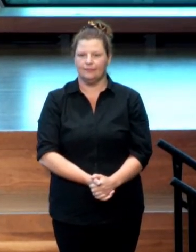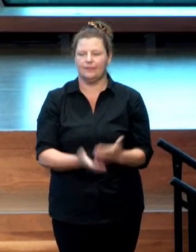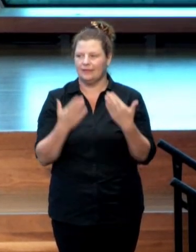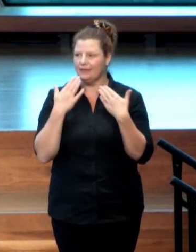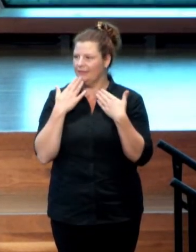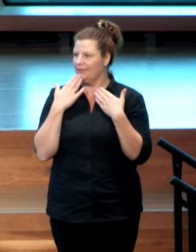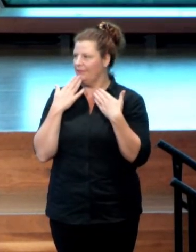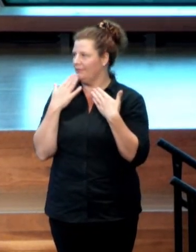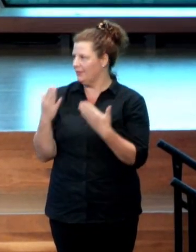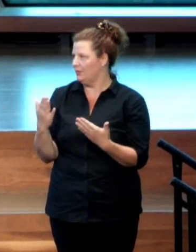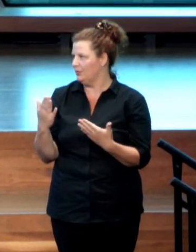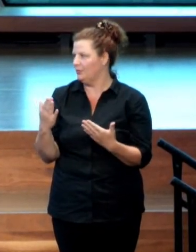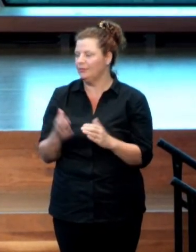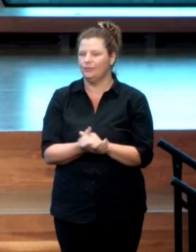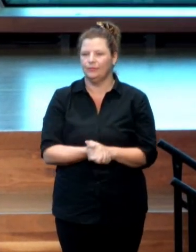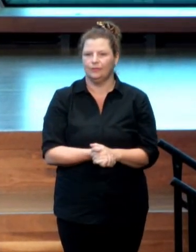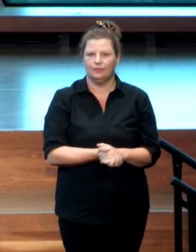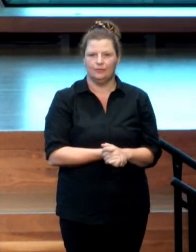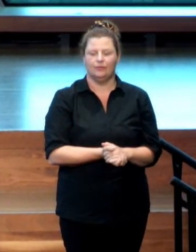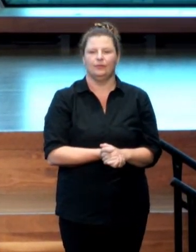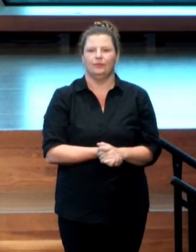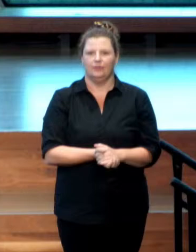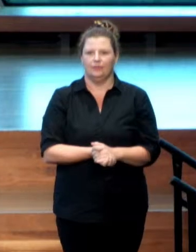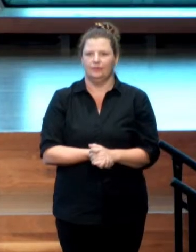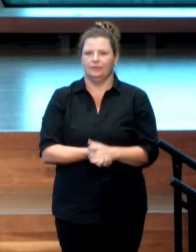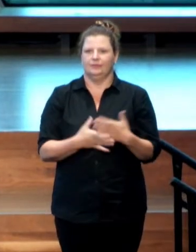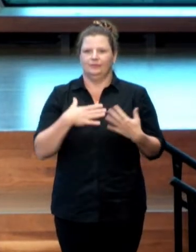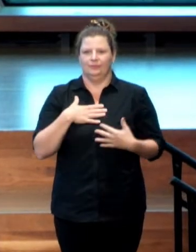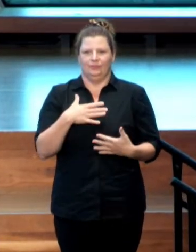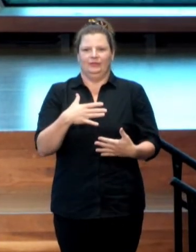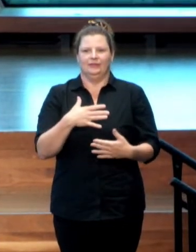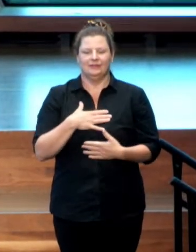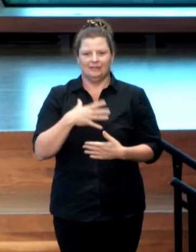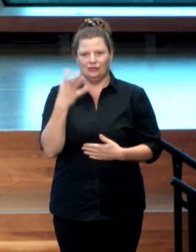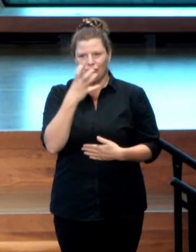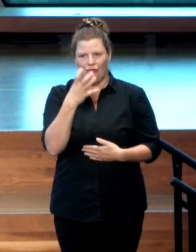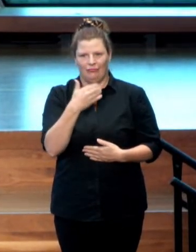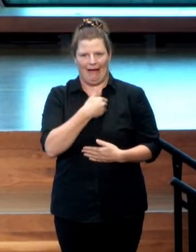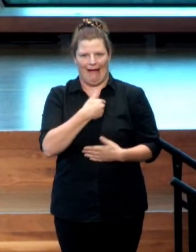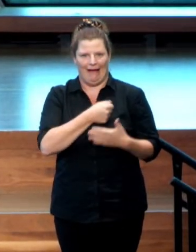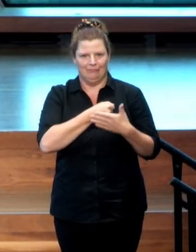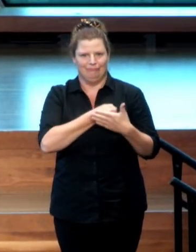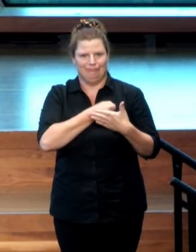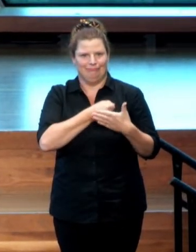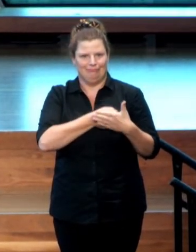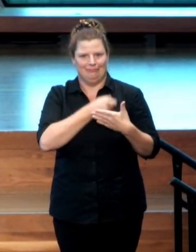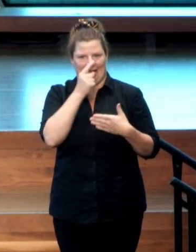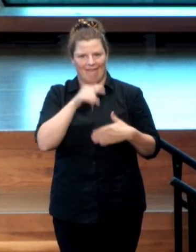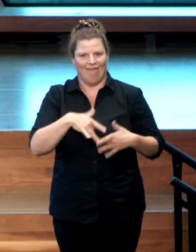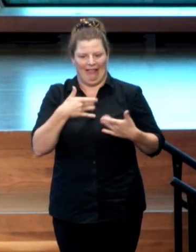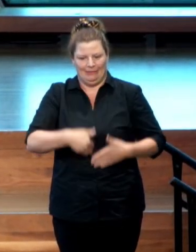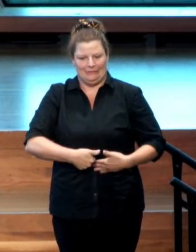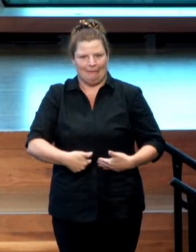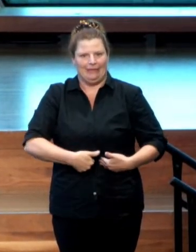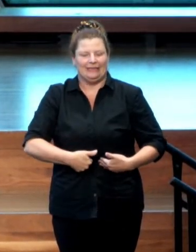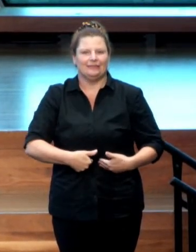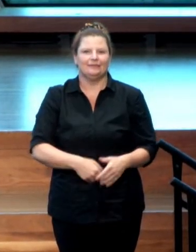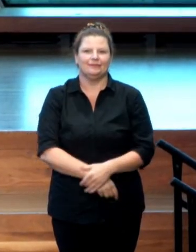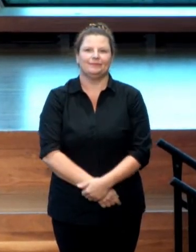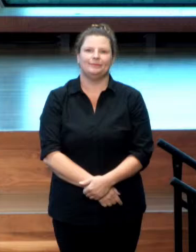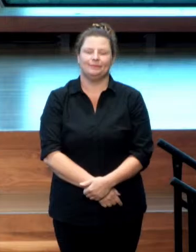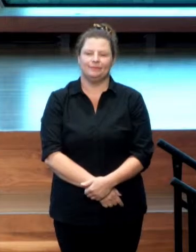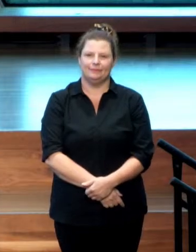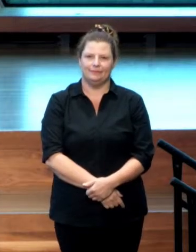Thank you, Minister. Oh. Sorry, my heart is beating so much you can feel it in my stomach.